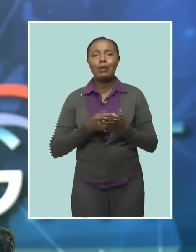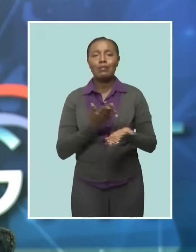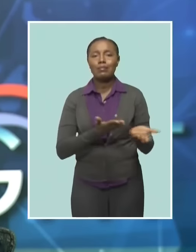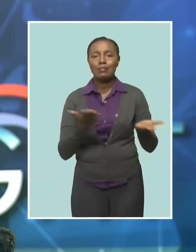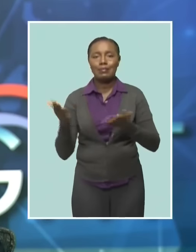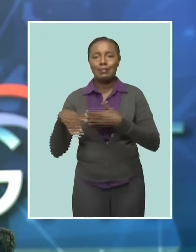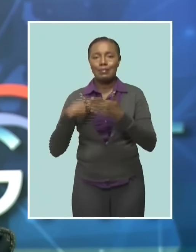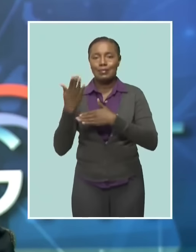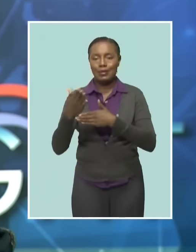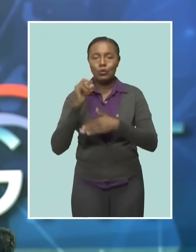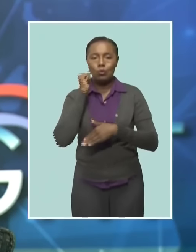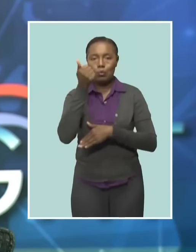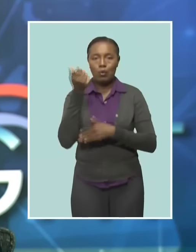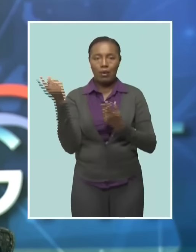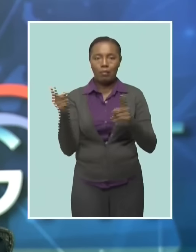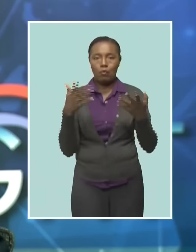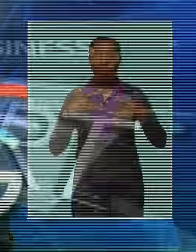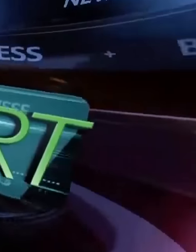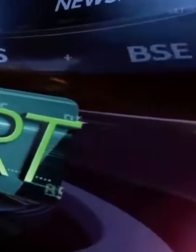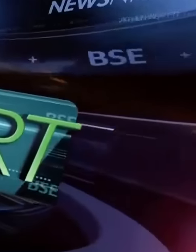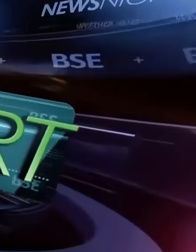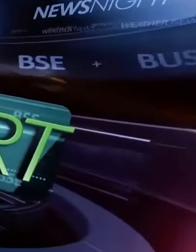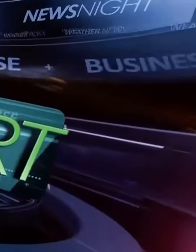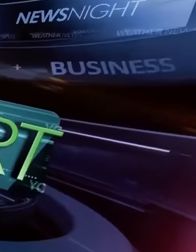us what to expect tomorrow after the break.